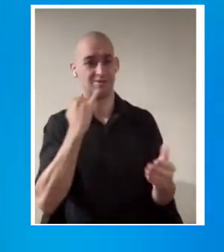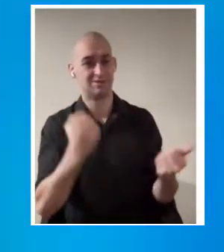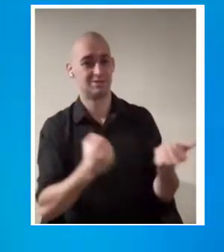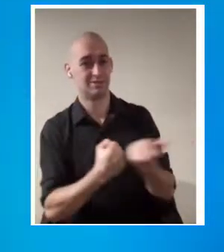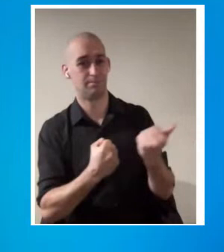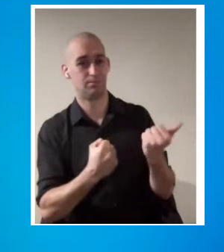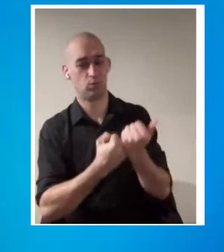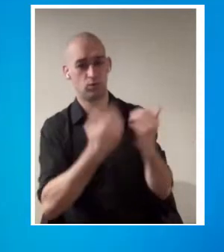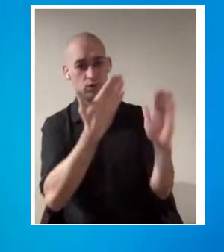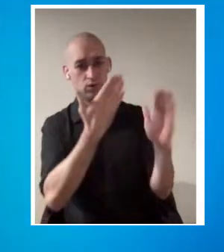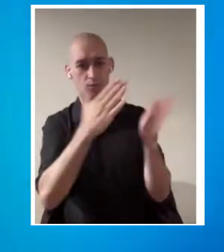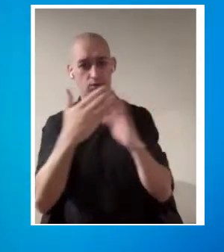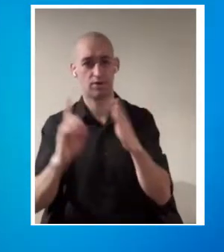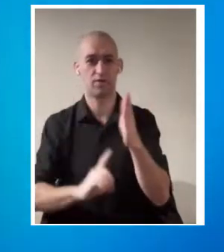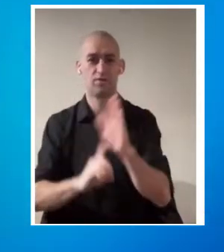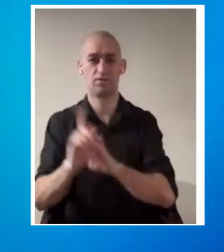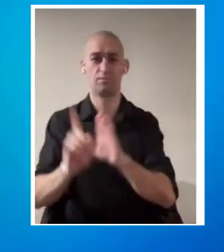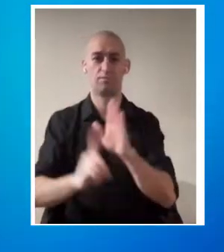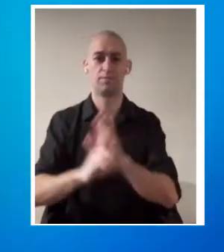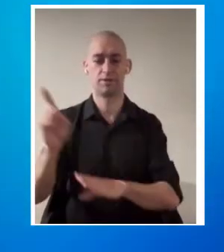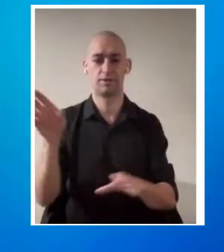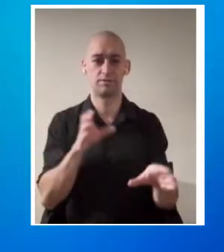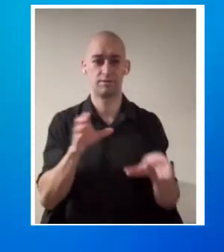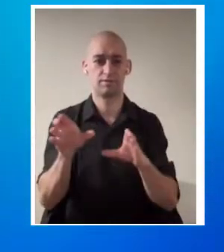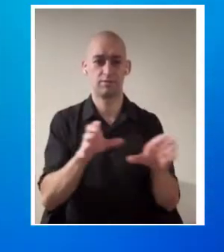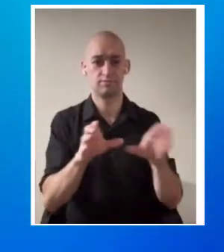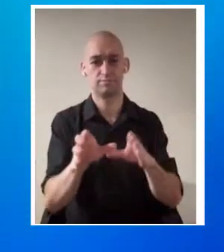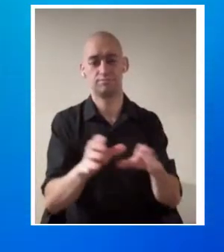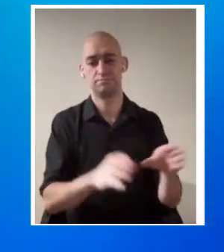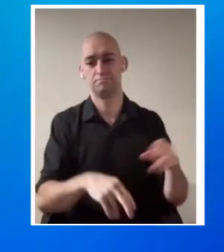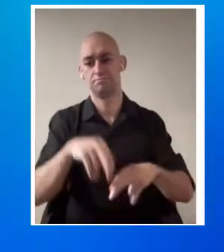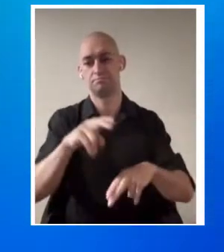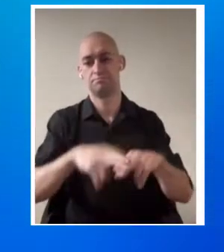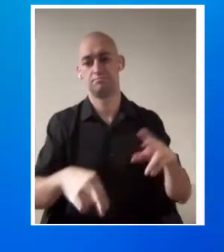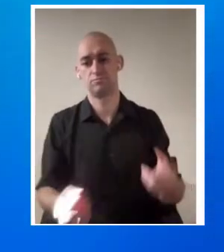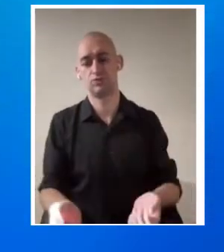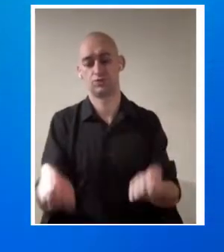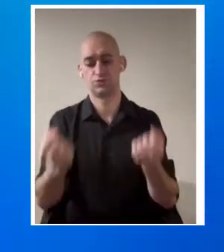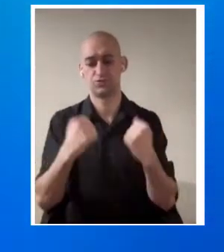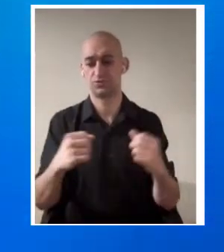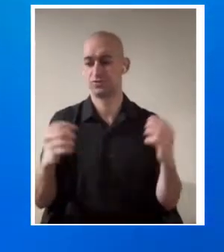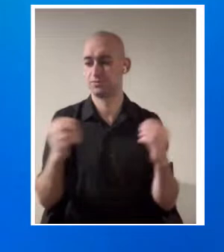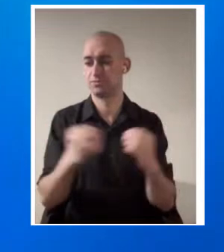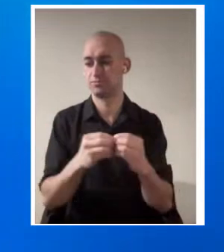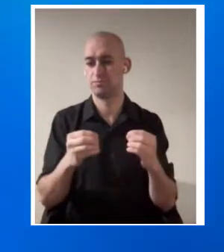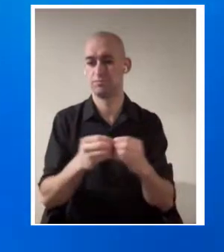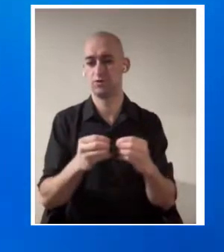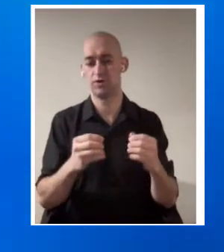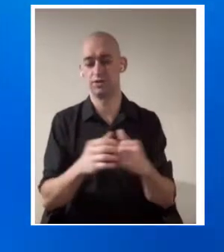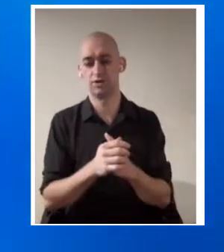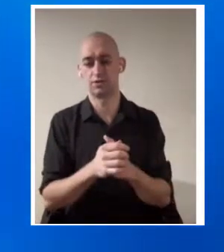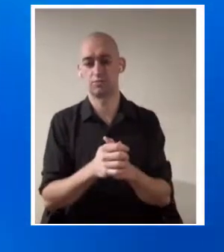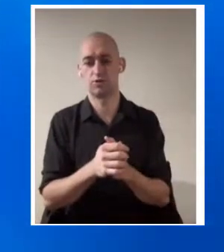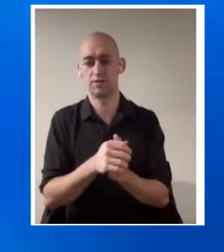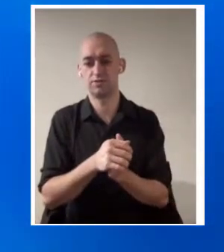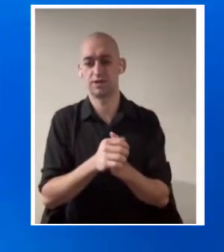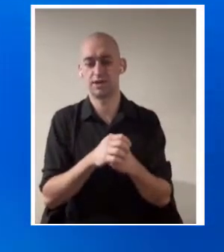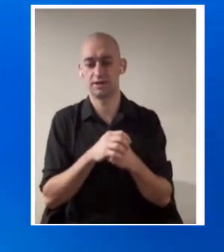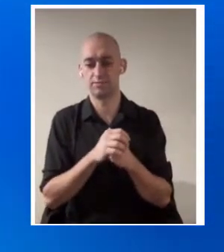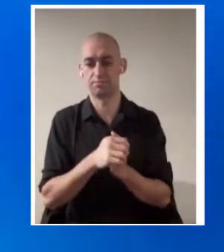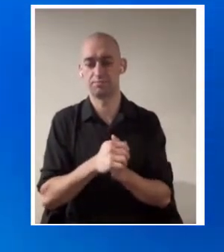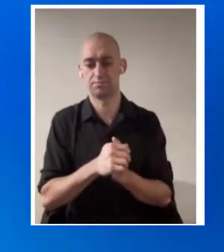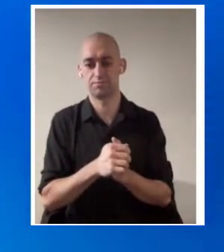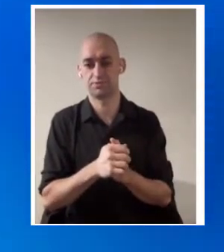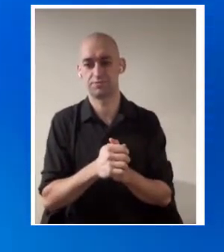development activities to build stronger and more resilient communities. The program requires that at